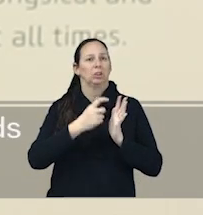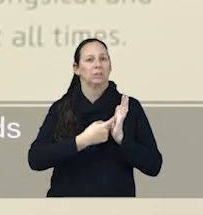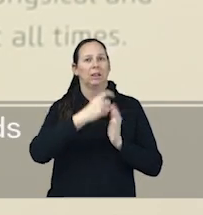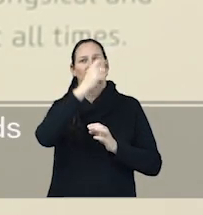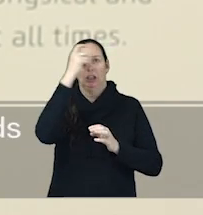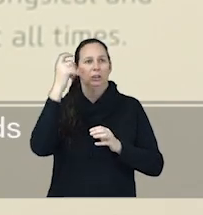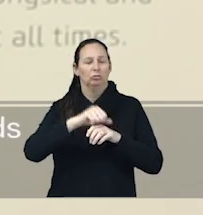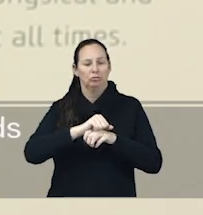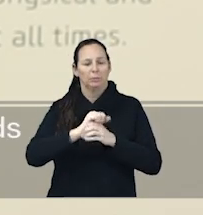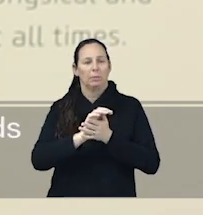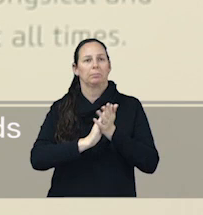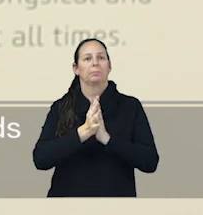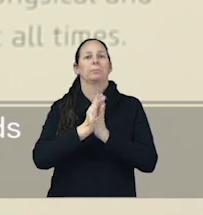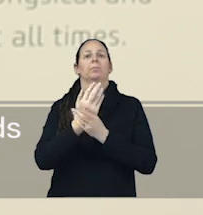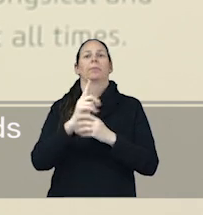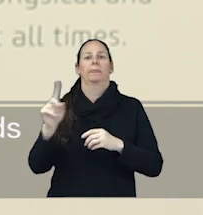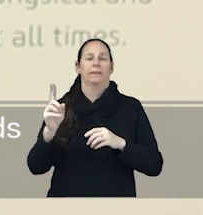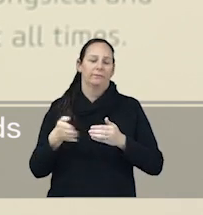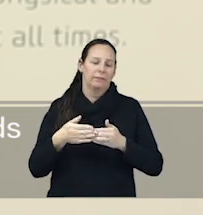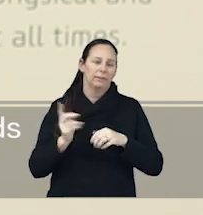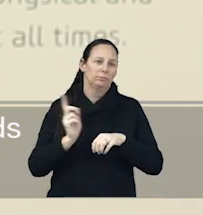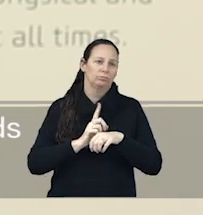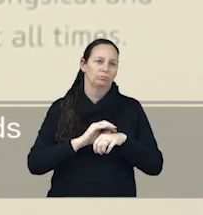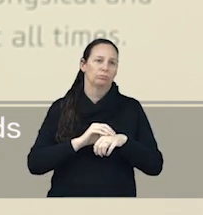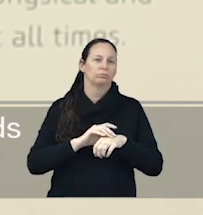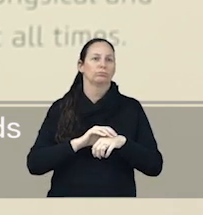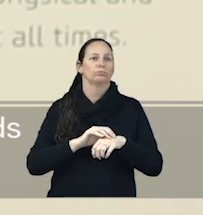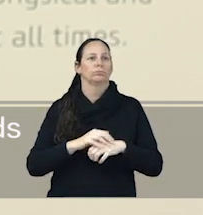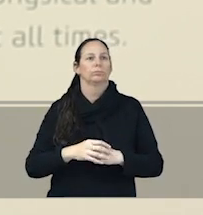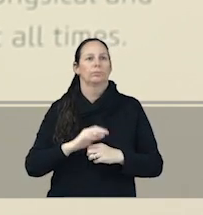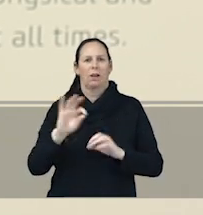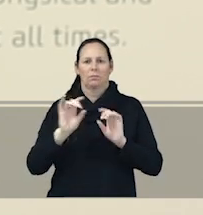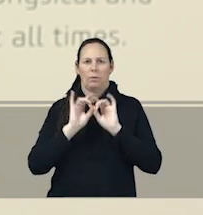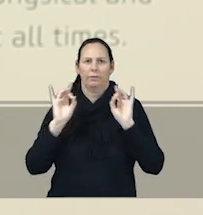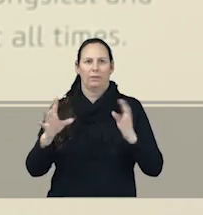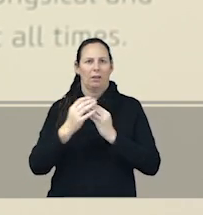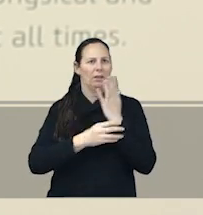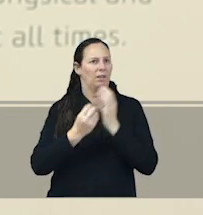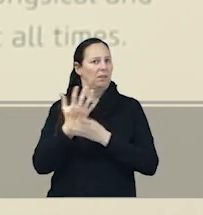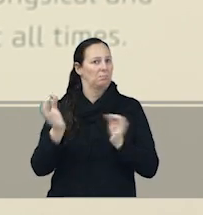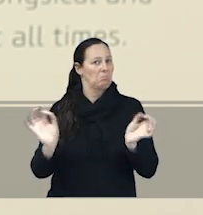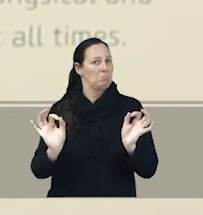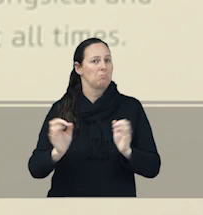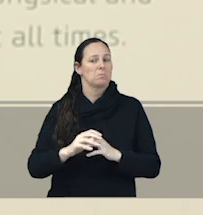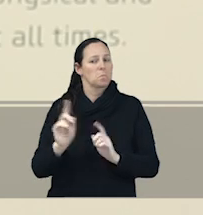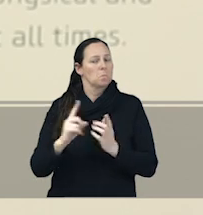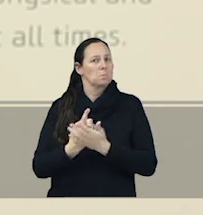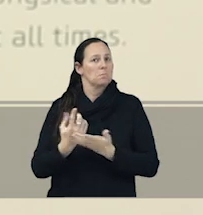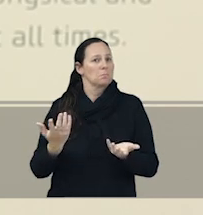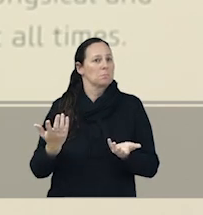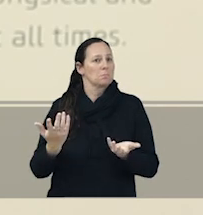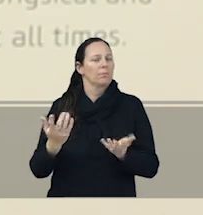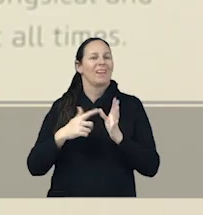would scrub up, they would clean their hands and then they would tend to the wound without any gloves. But then what happened? We became